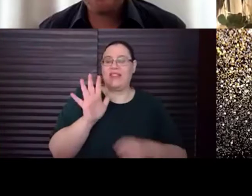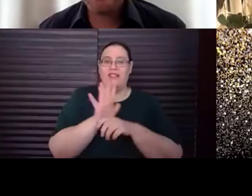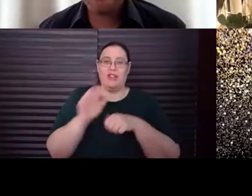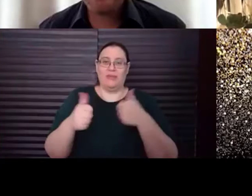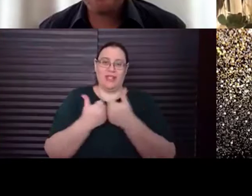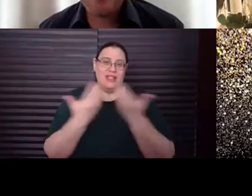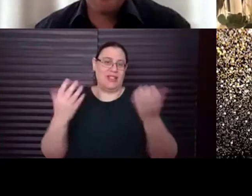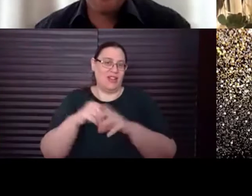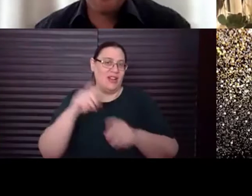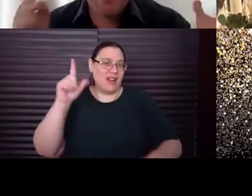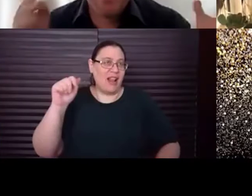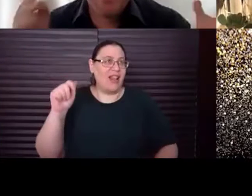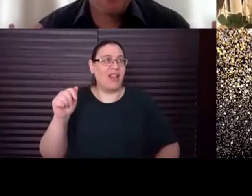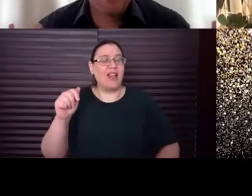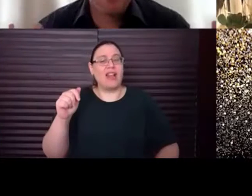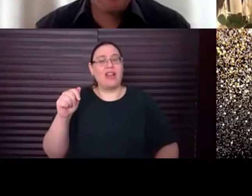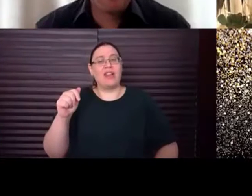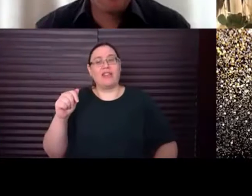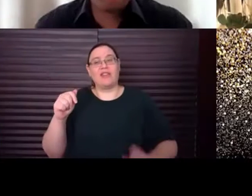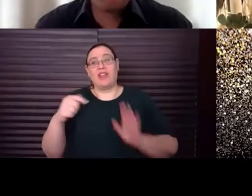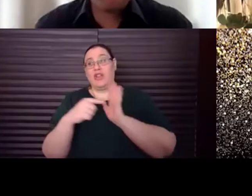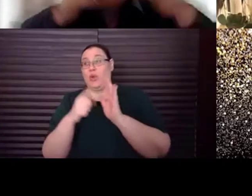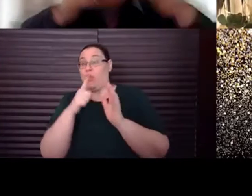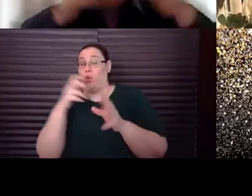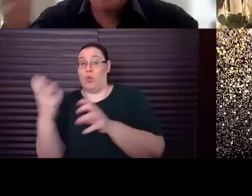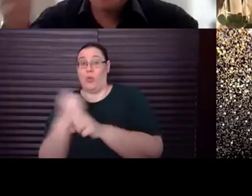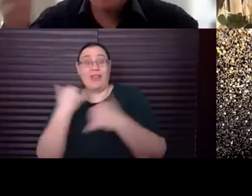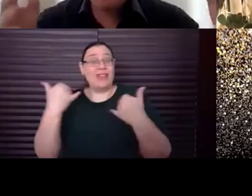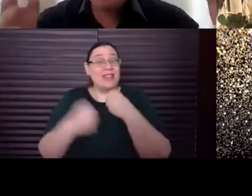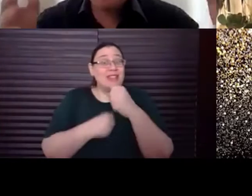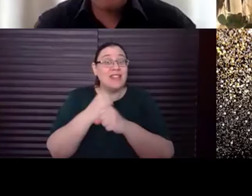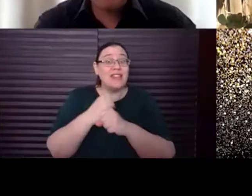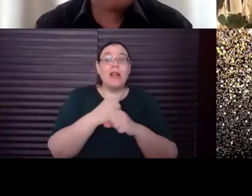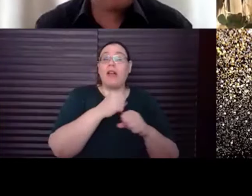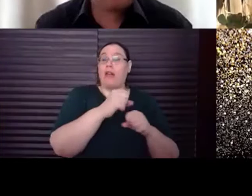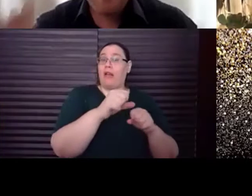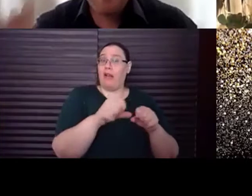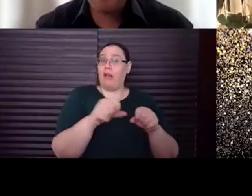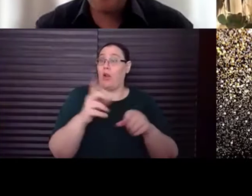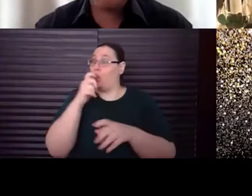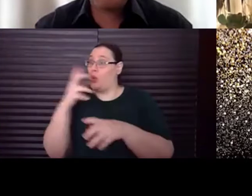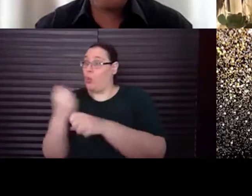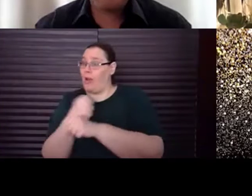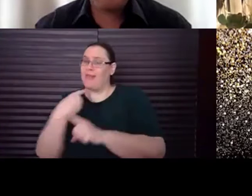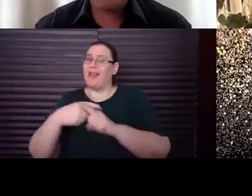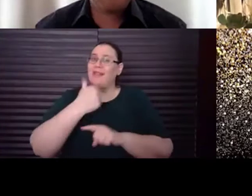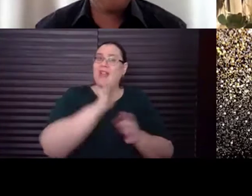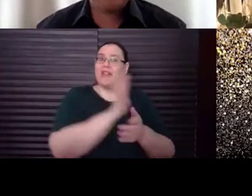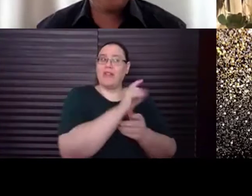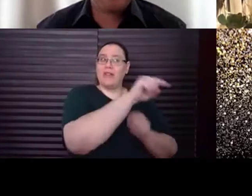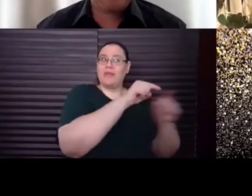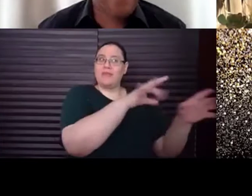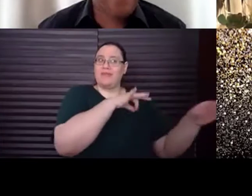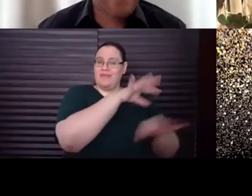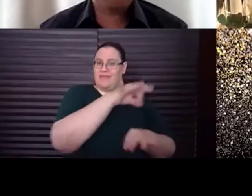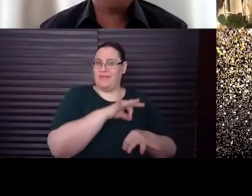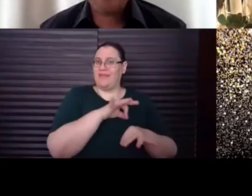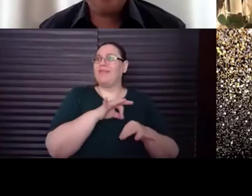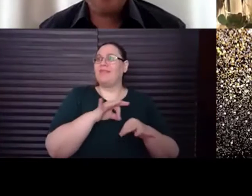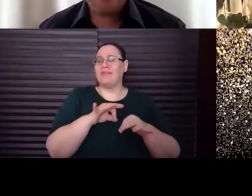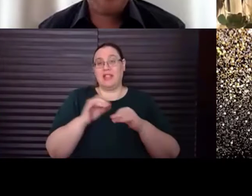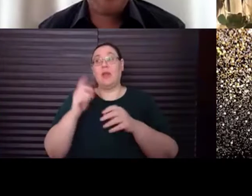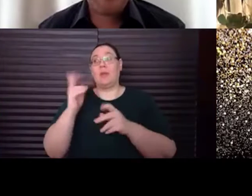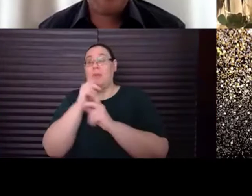Los Angeles. They've screened the winners. Well, this year, they've also selected some other films that made it in. On top of the